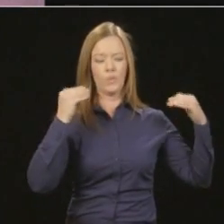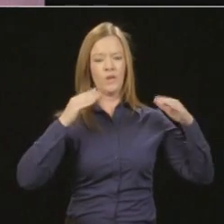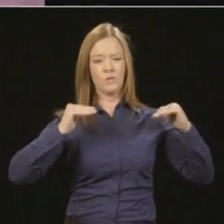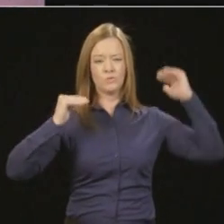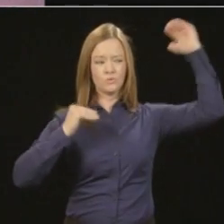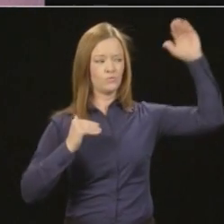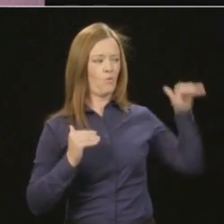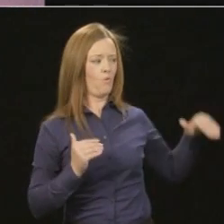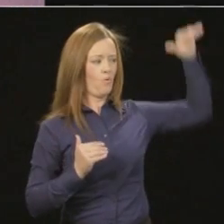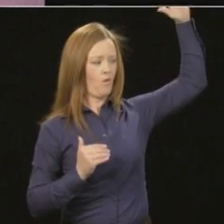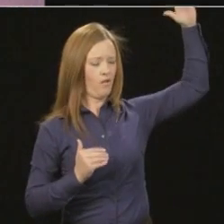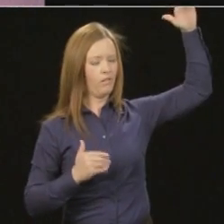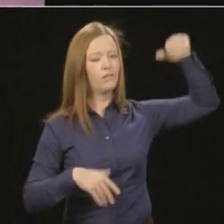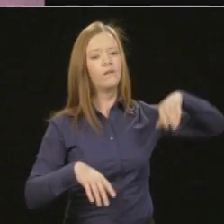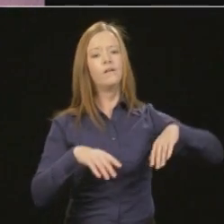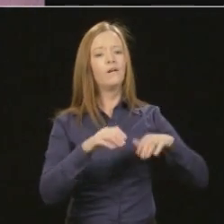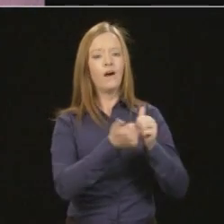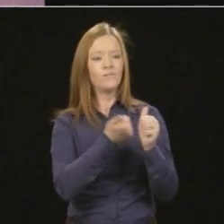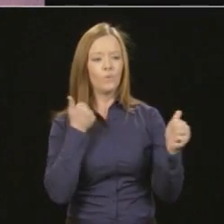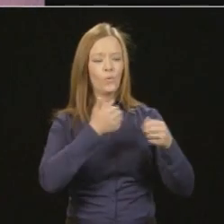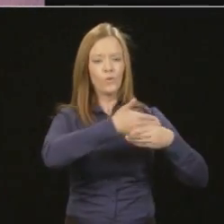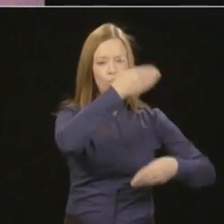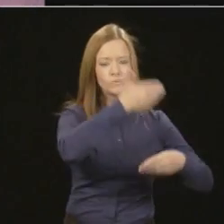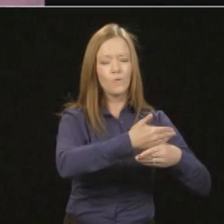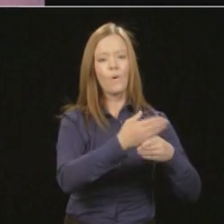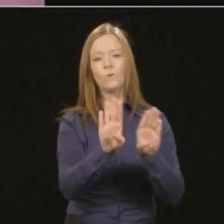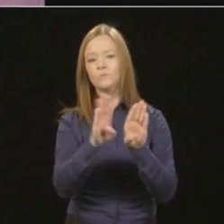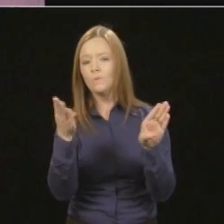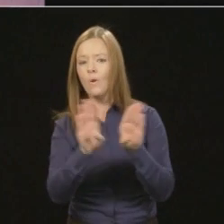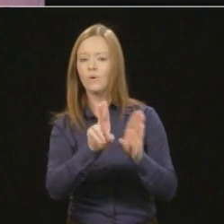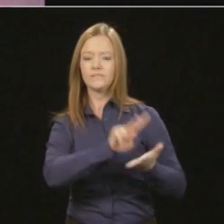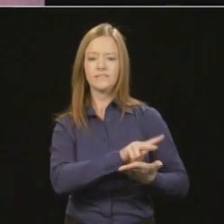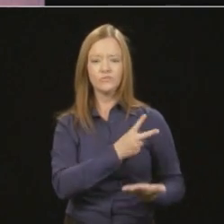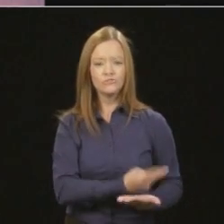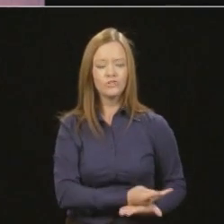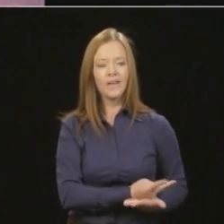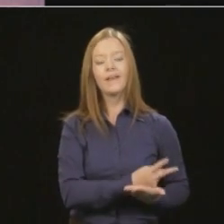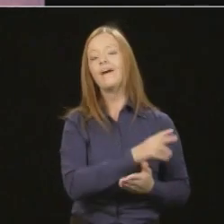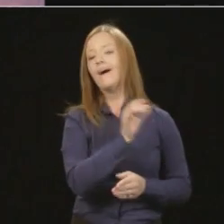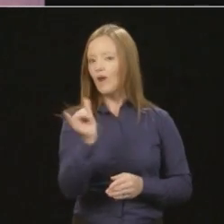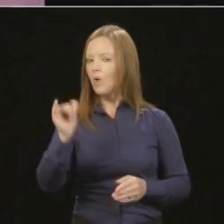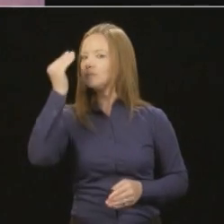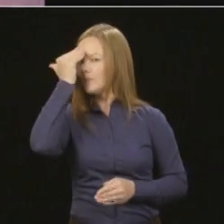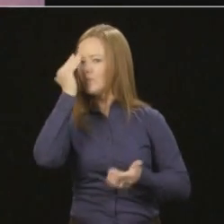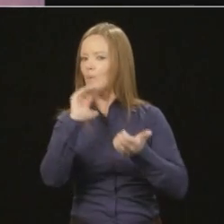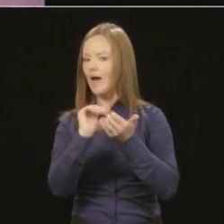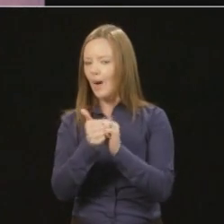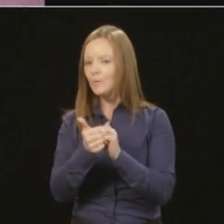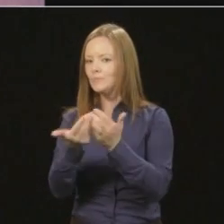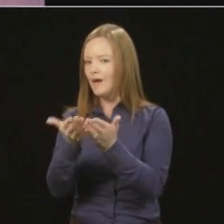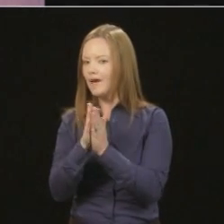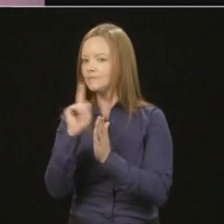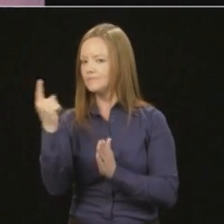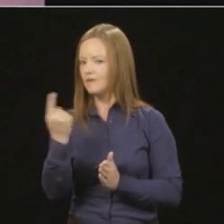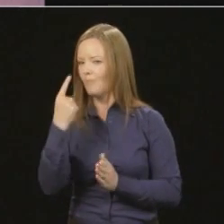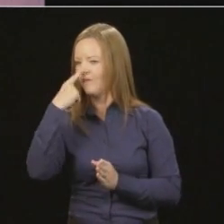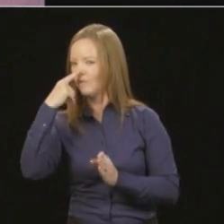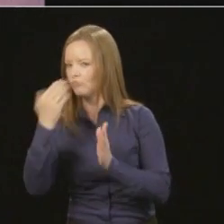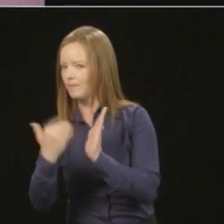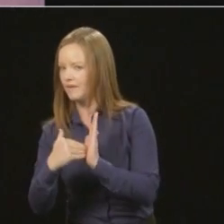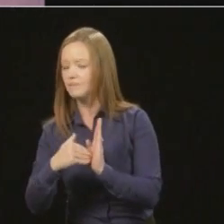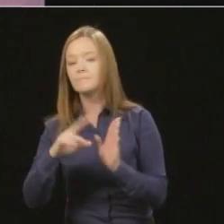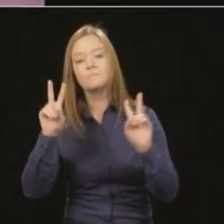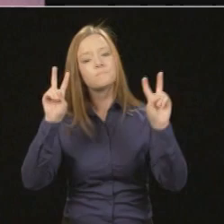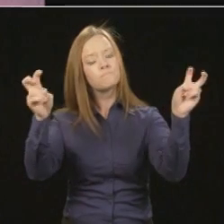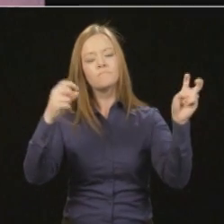doors, kitchen, and windows, to how to get someone to repeat something for me. I value what you have to say, but I